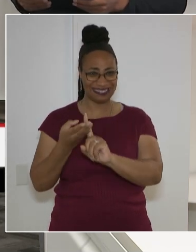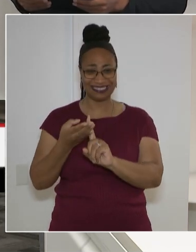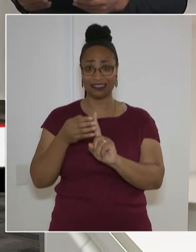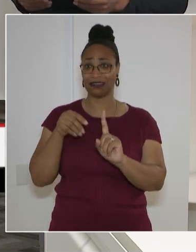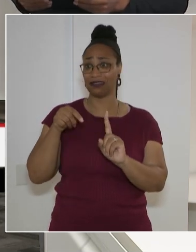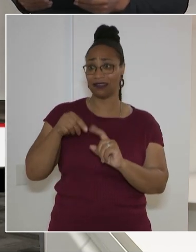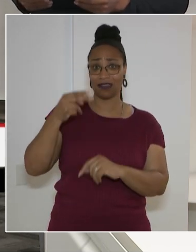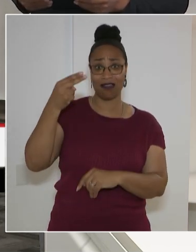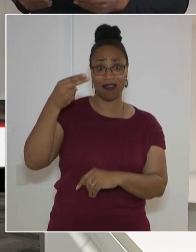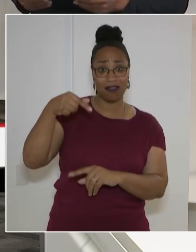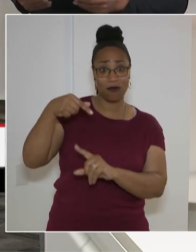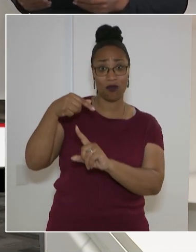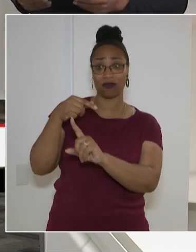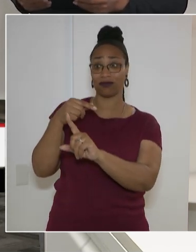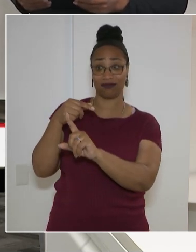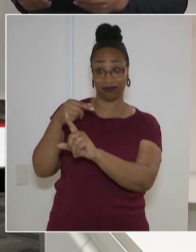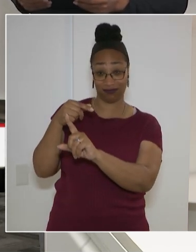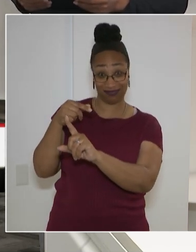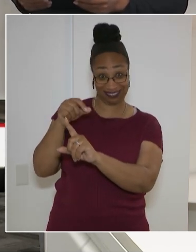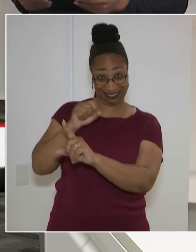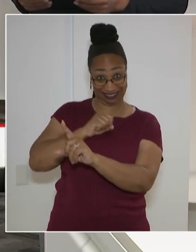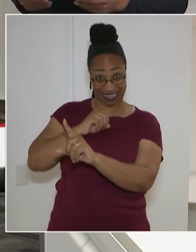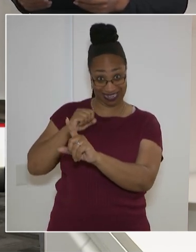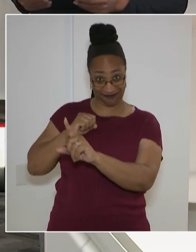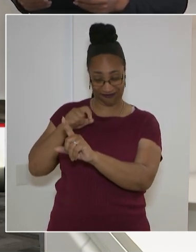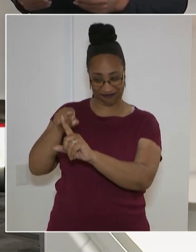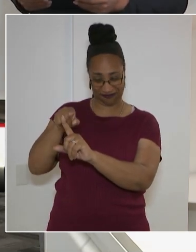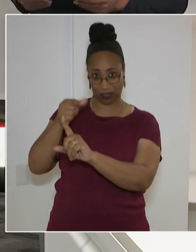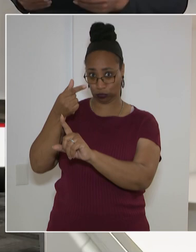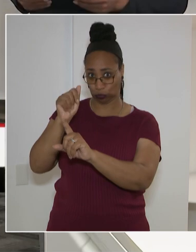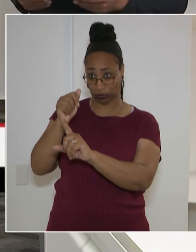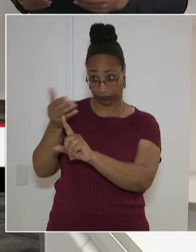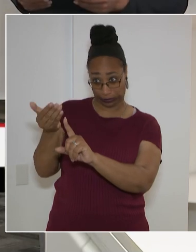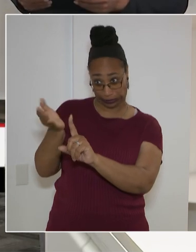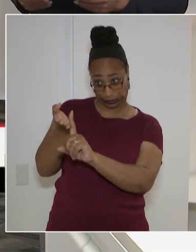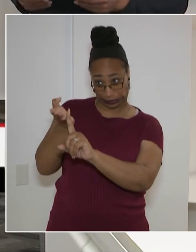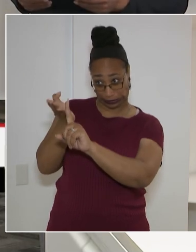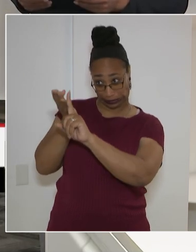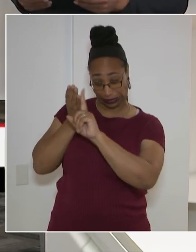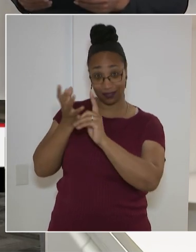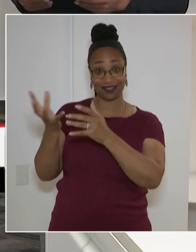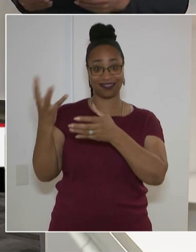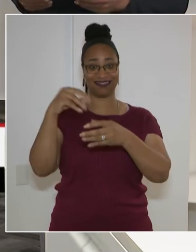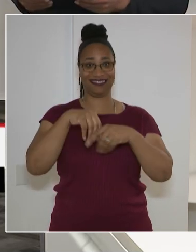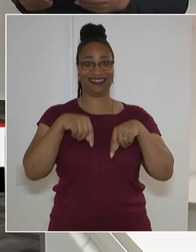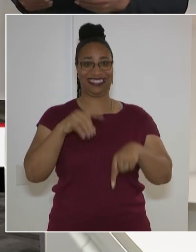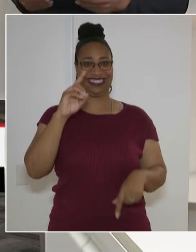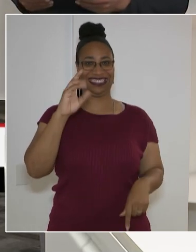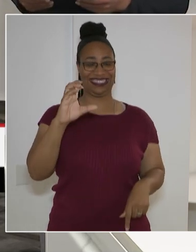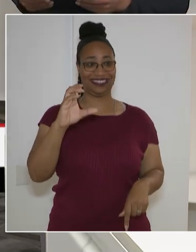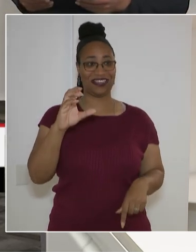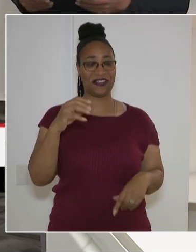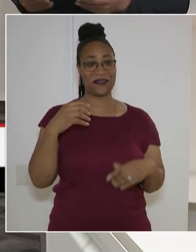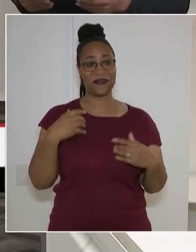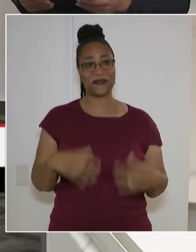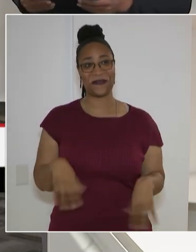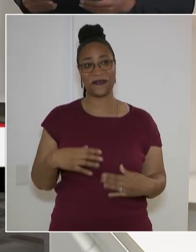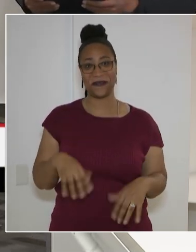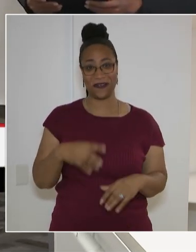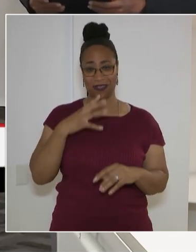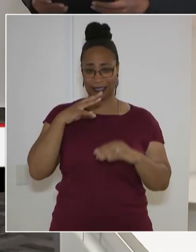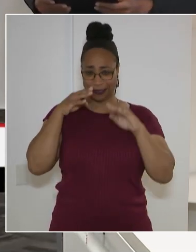future holds. We're very bullish in general on DC, not only obviously as a political capital, but as a business